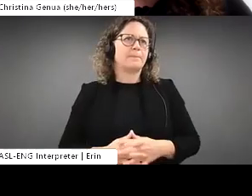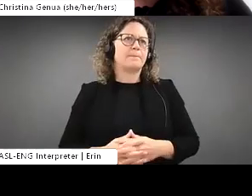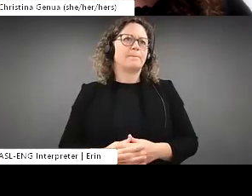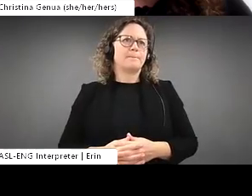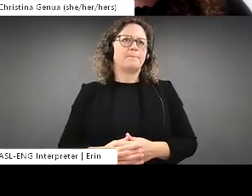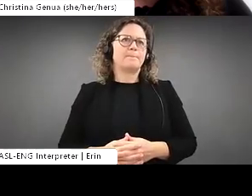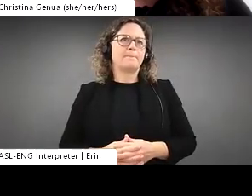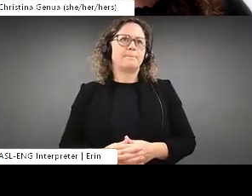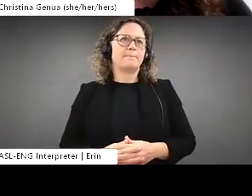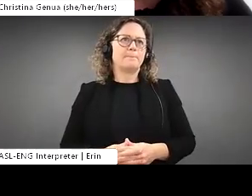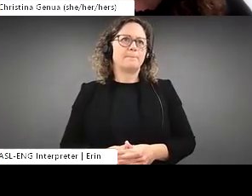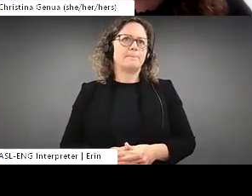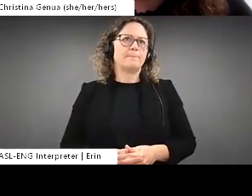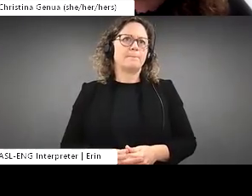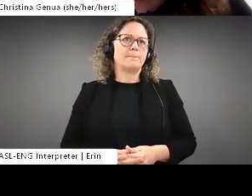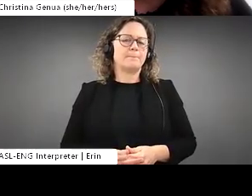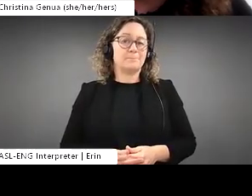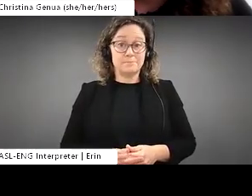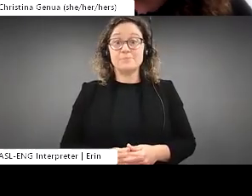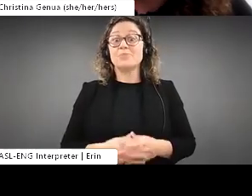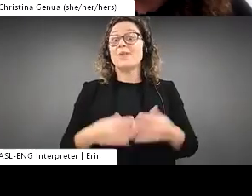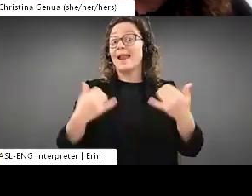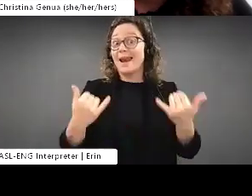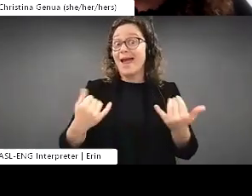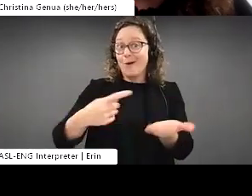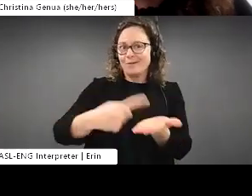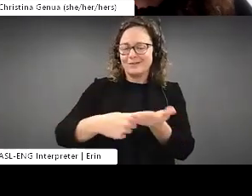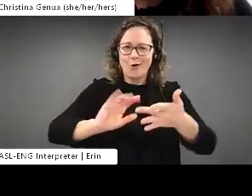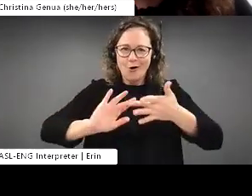Okay. So let's get into online banking.